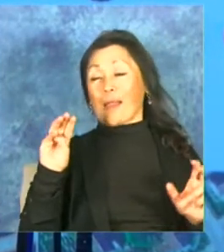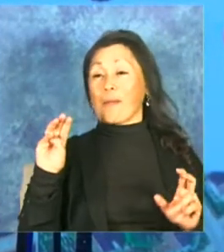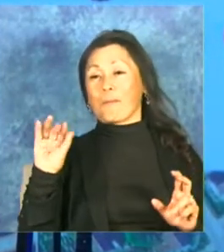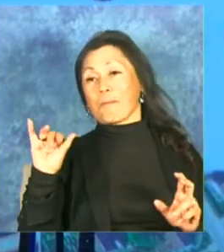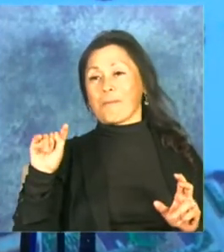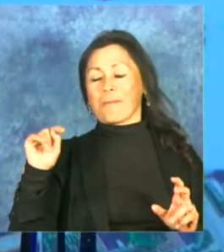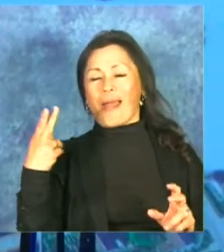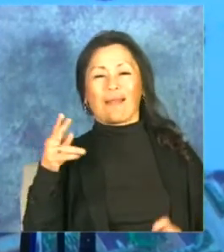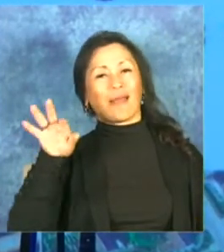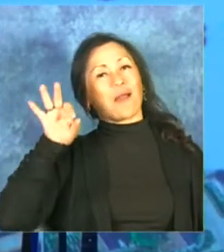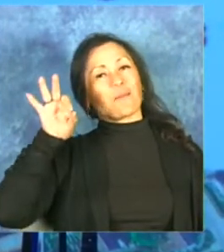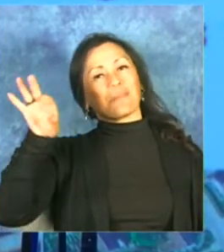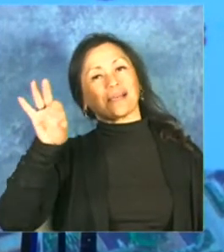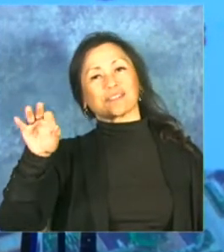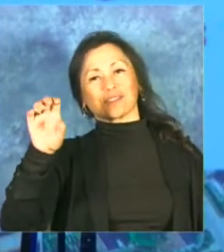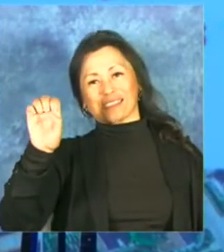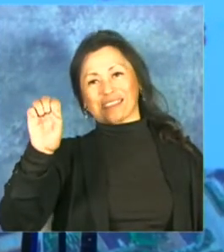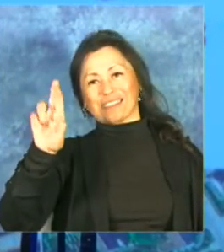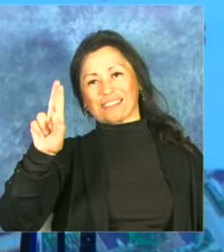here.